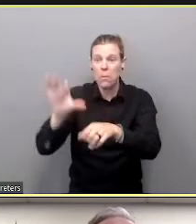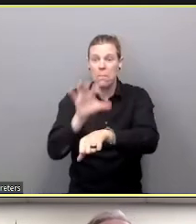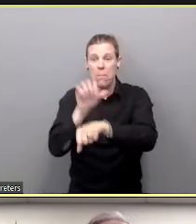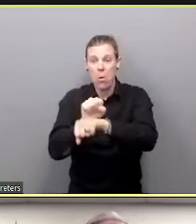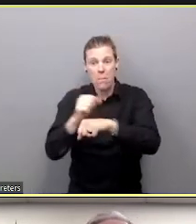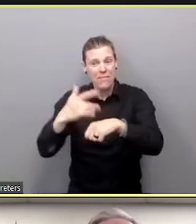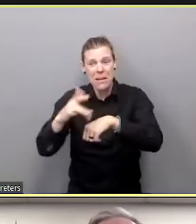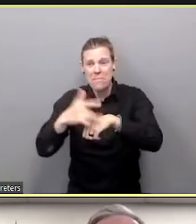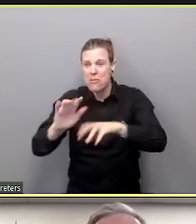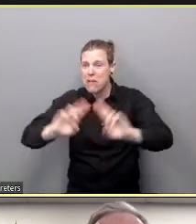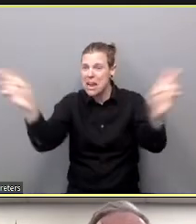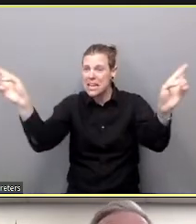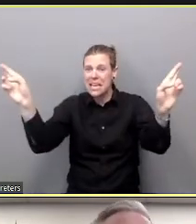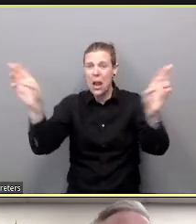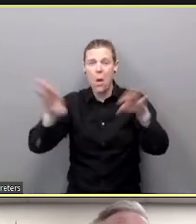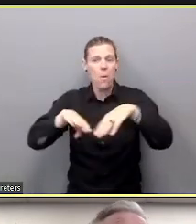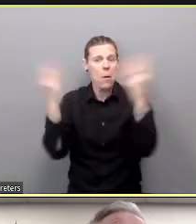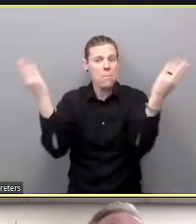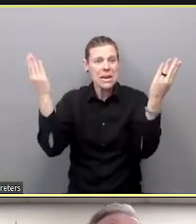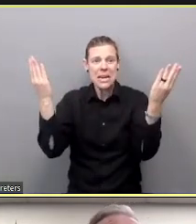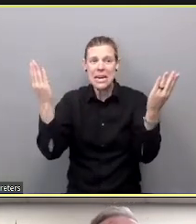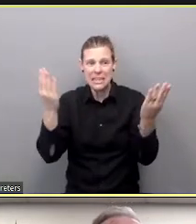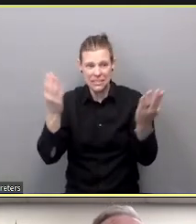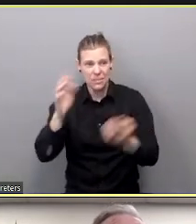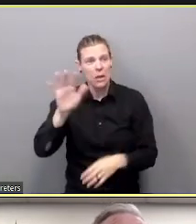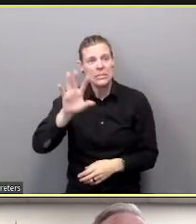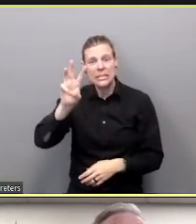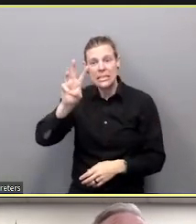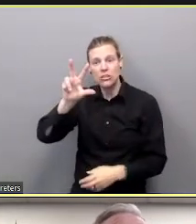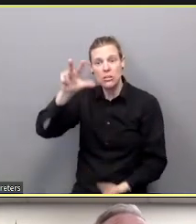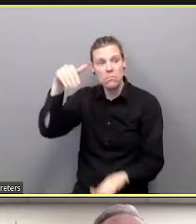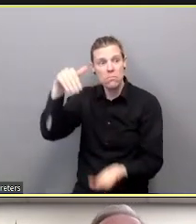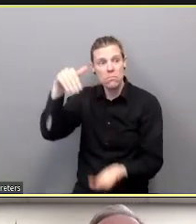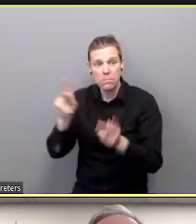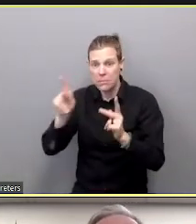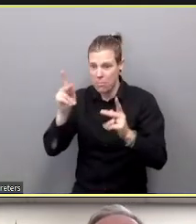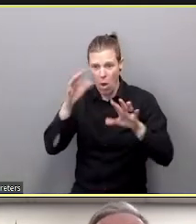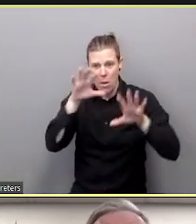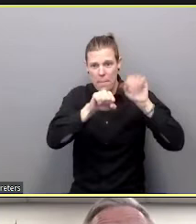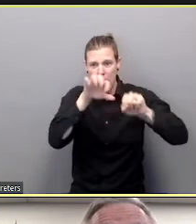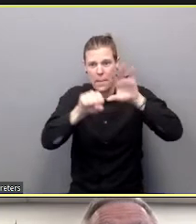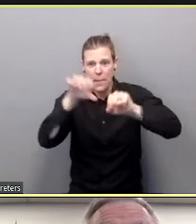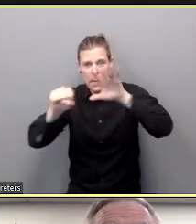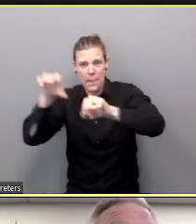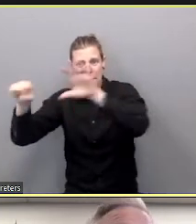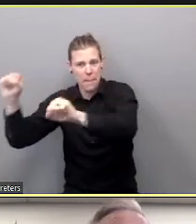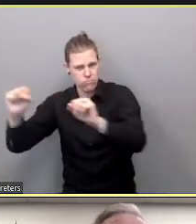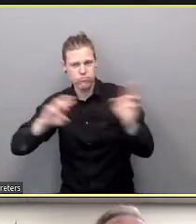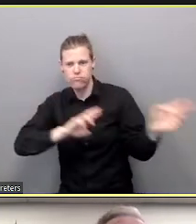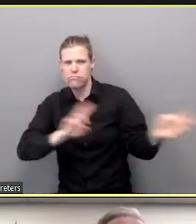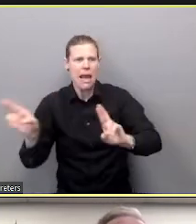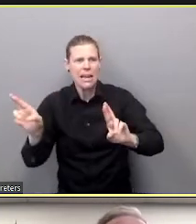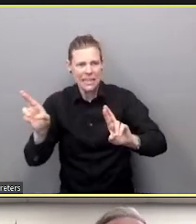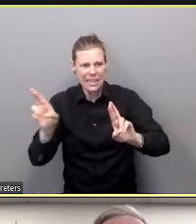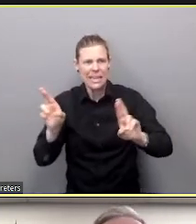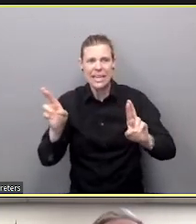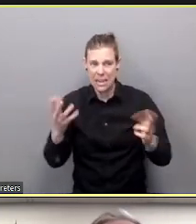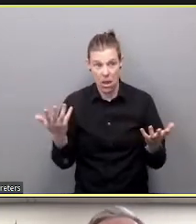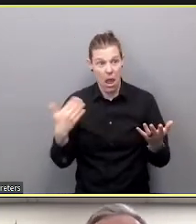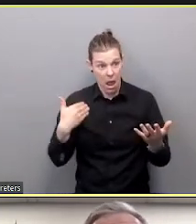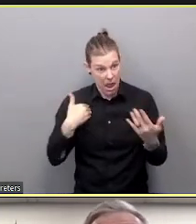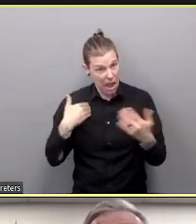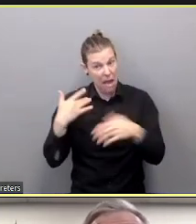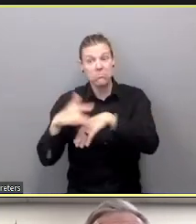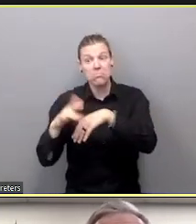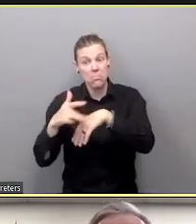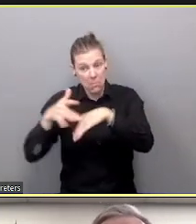see 63,000 already filled. And there are other places you can get vaccines. Those open appointments are